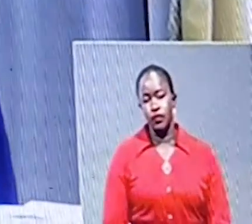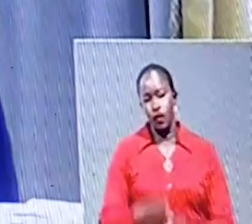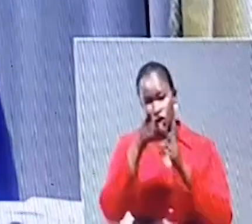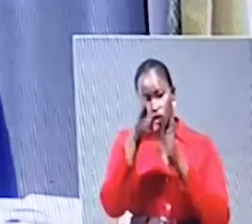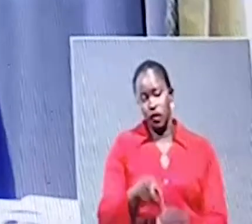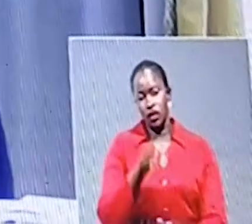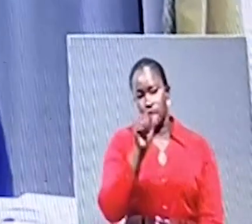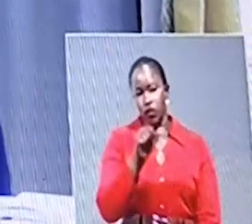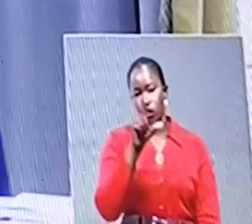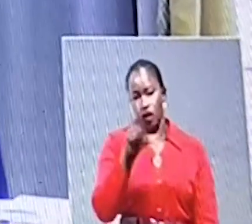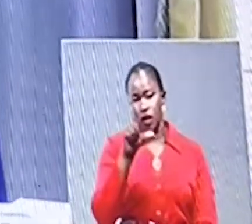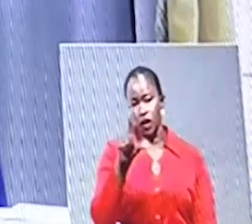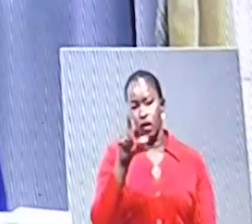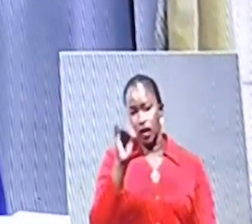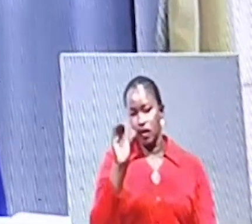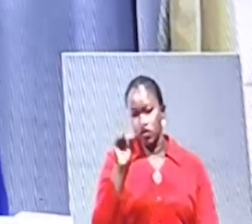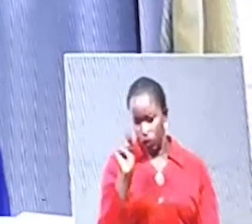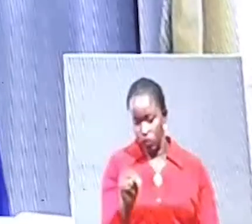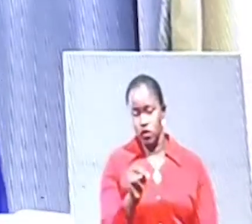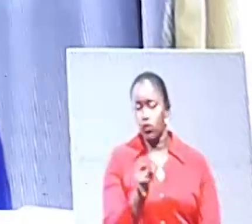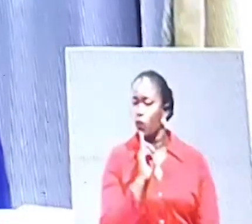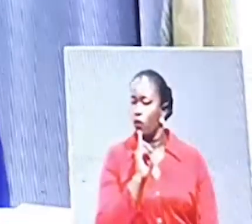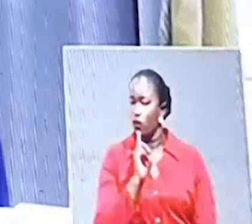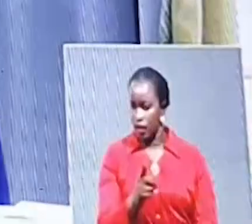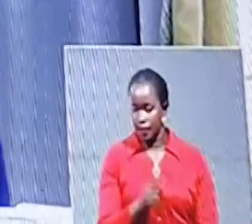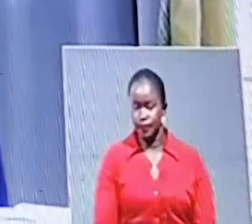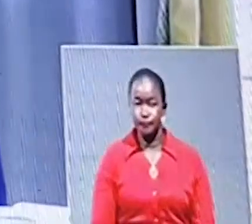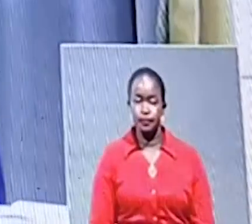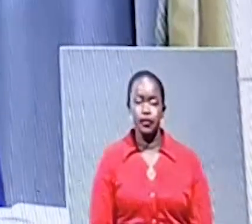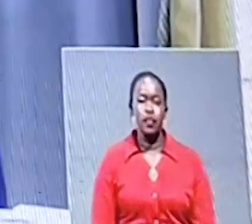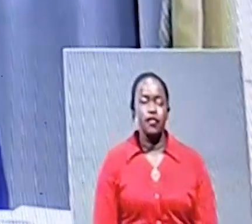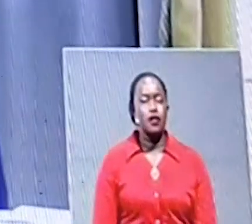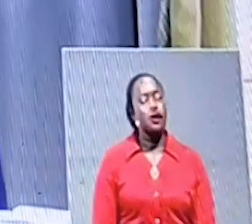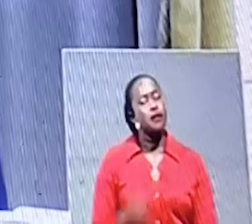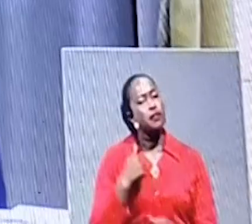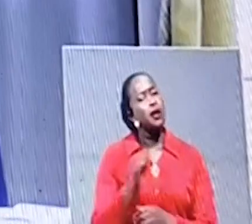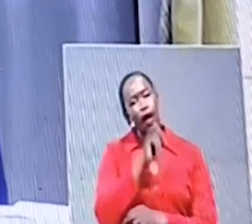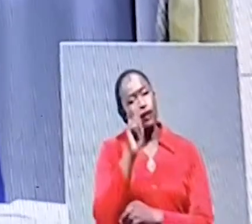Honorable, order. Let me ask you, Honorable colleagues.